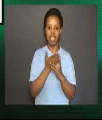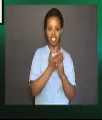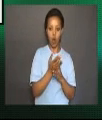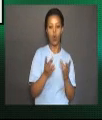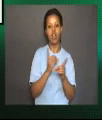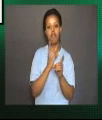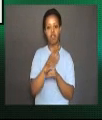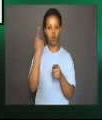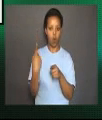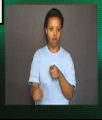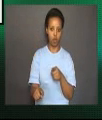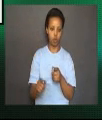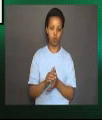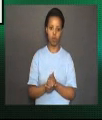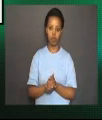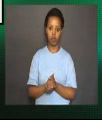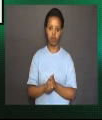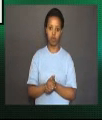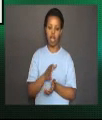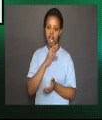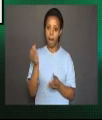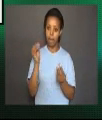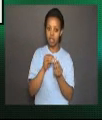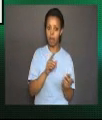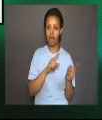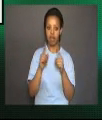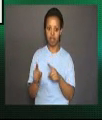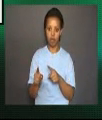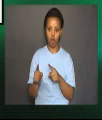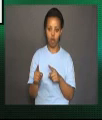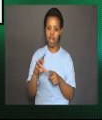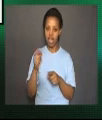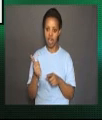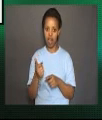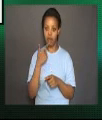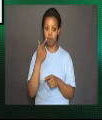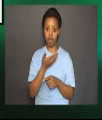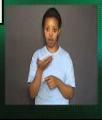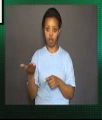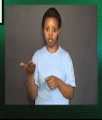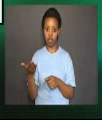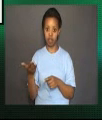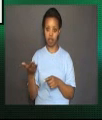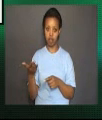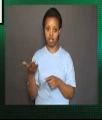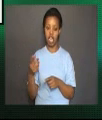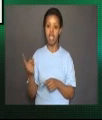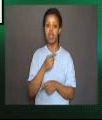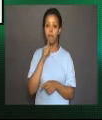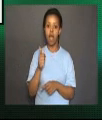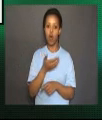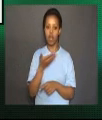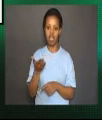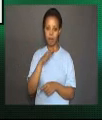meat. He also went on to say that it was improbable that